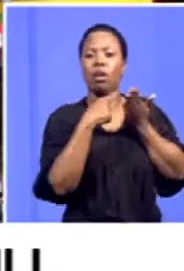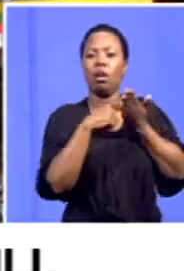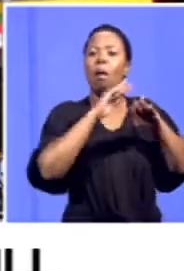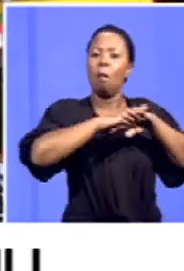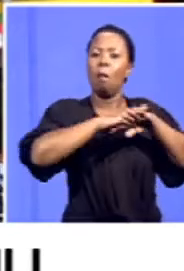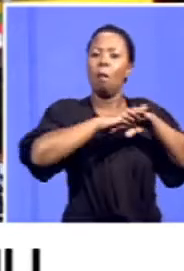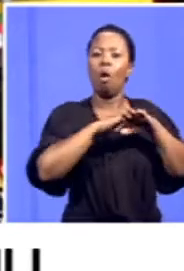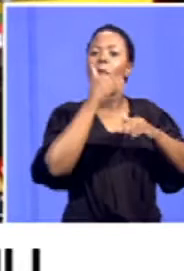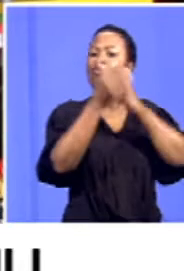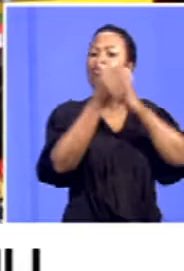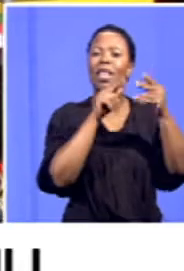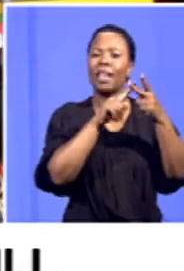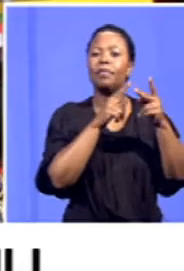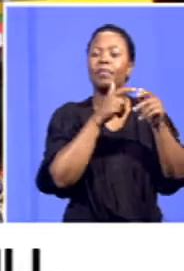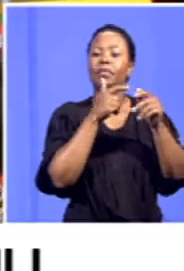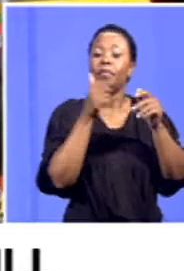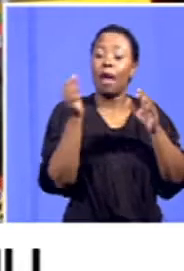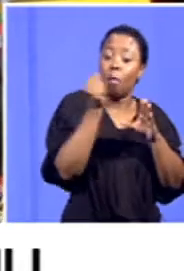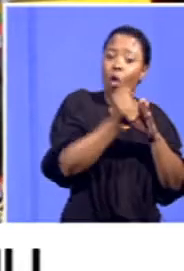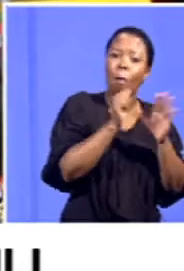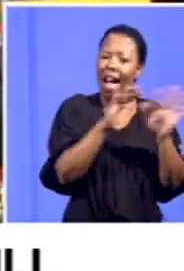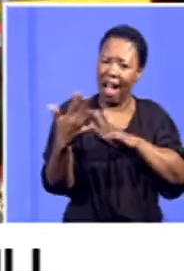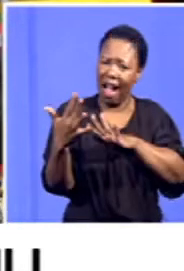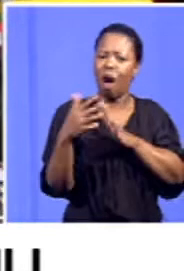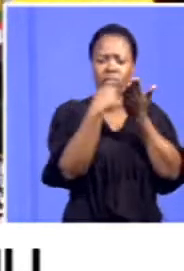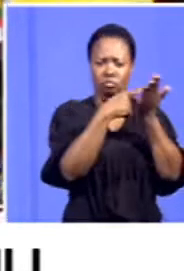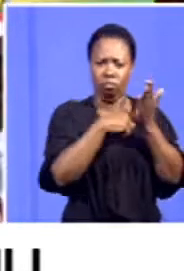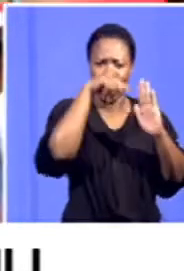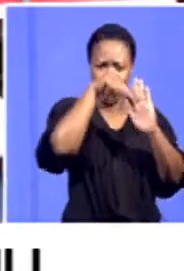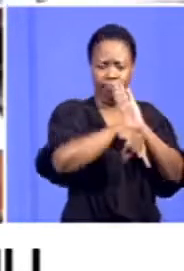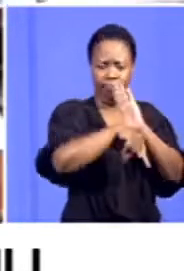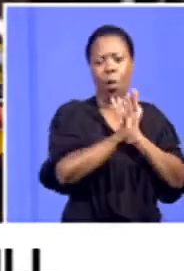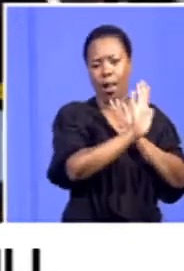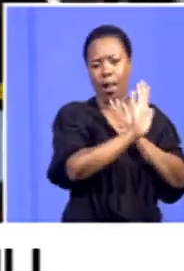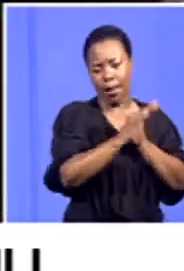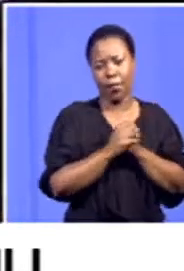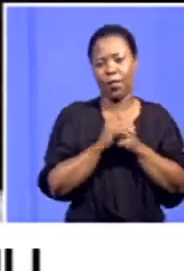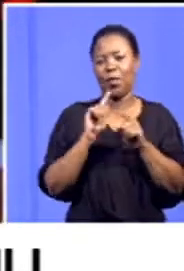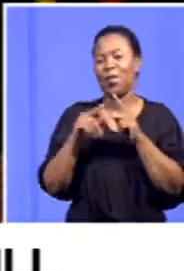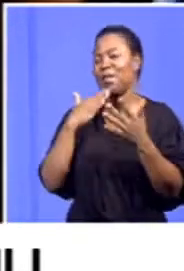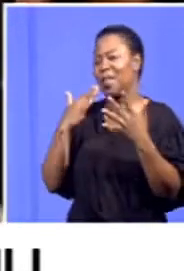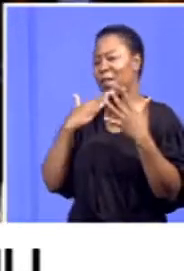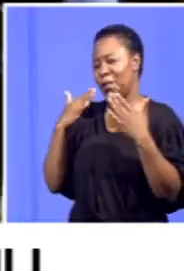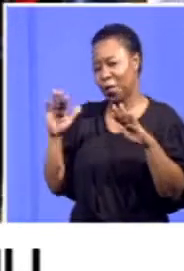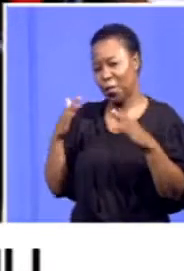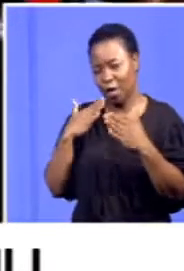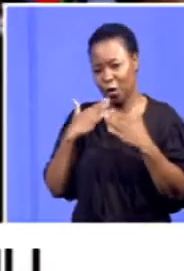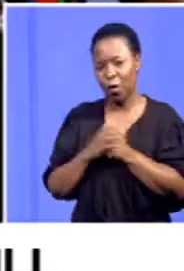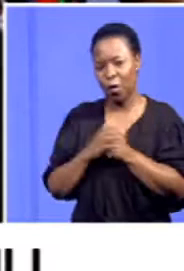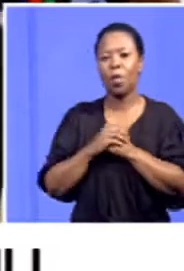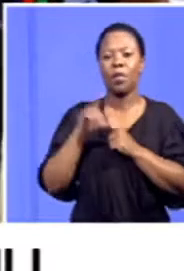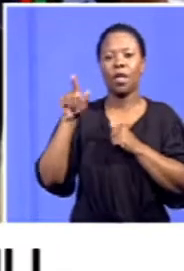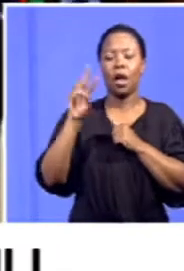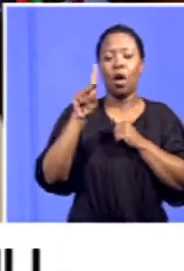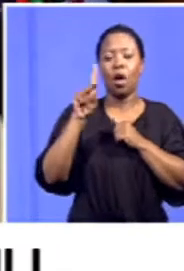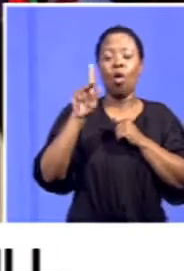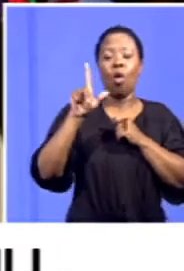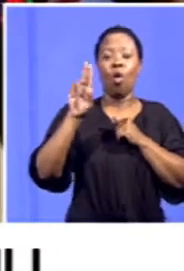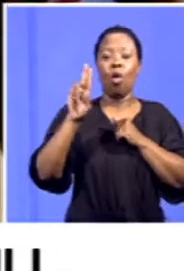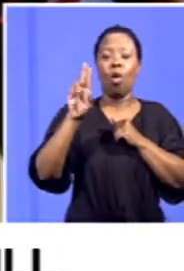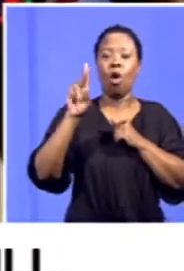processes and protocols of employment. Mr. Hlengo, thank you so much for your time. Thank you. Of course, that was Umkhululeko Hlengo, just